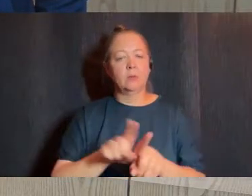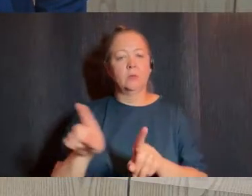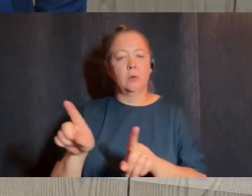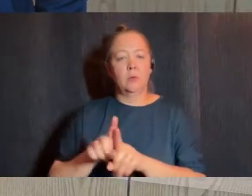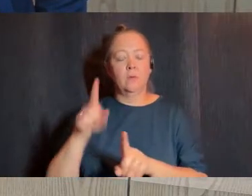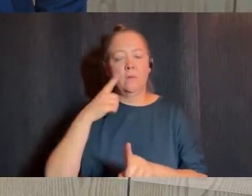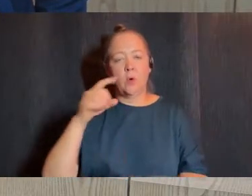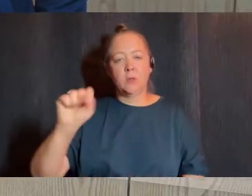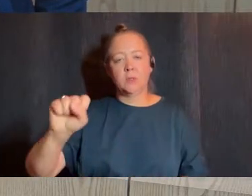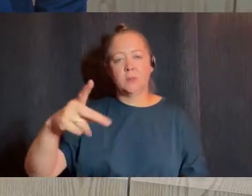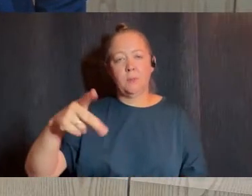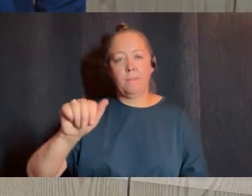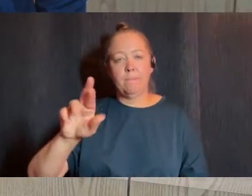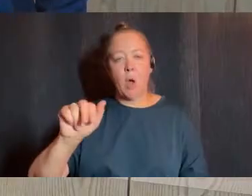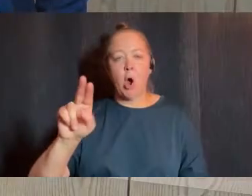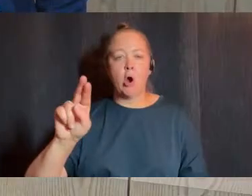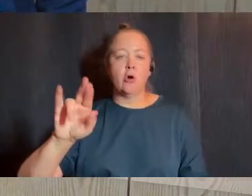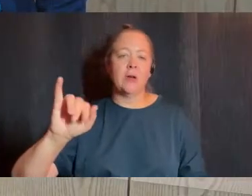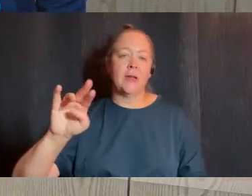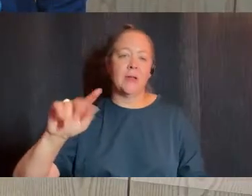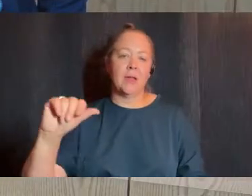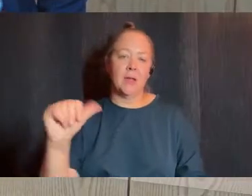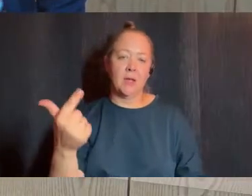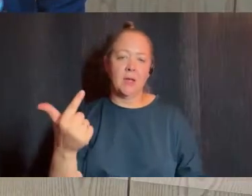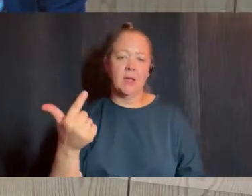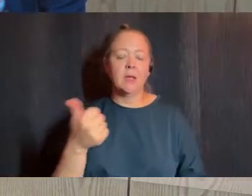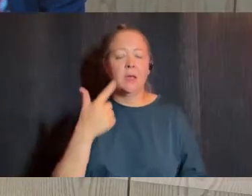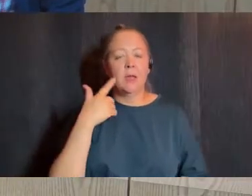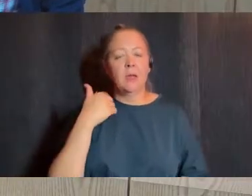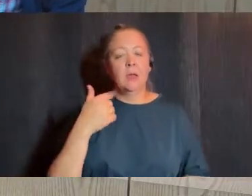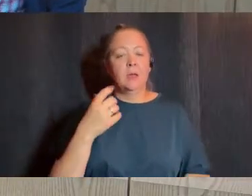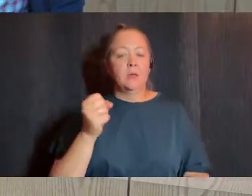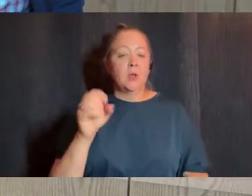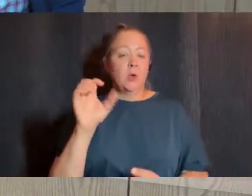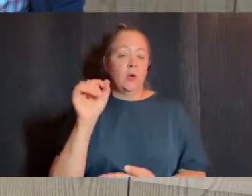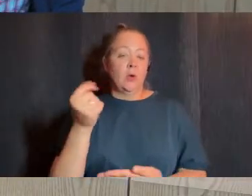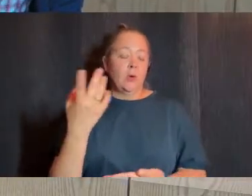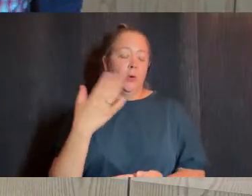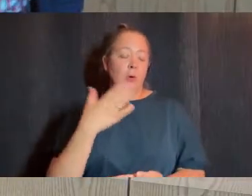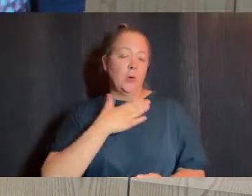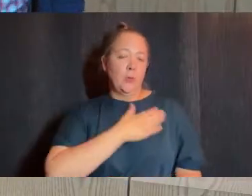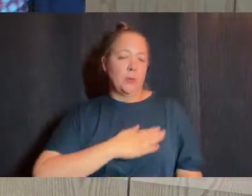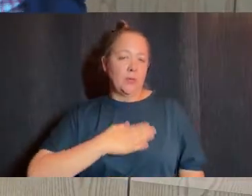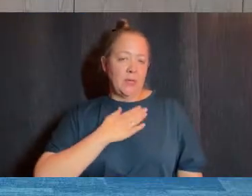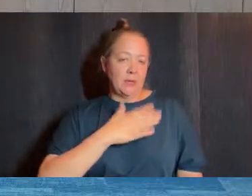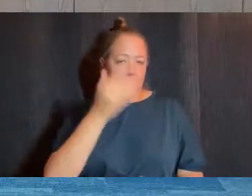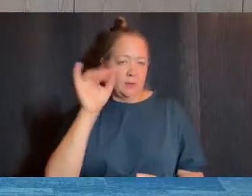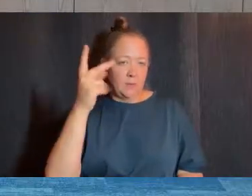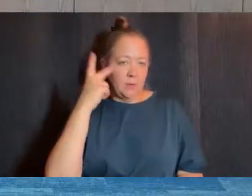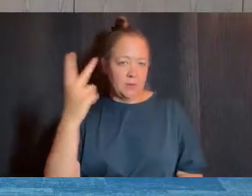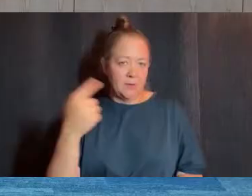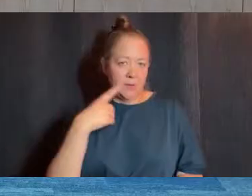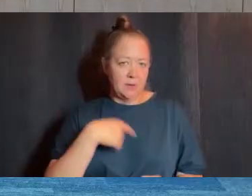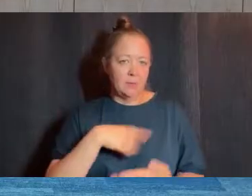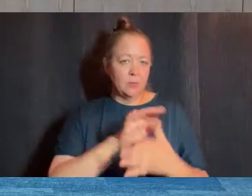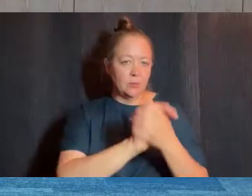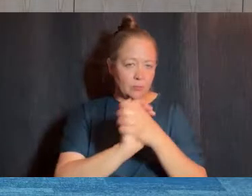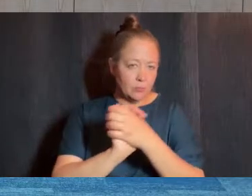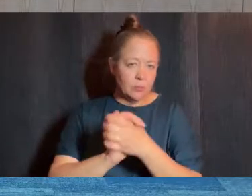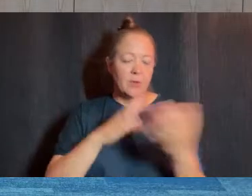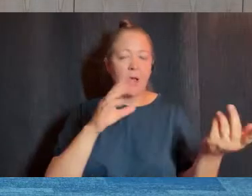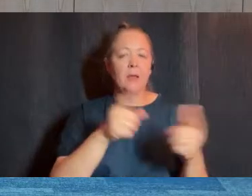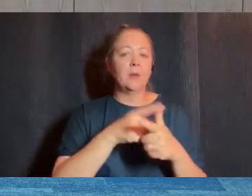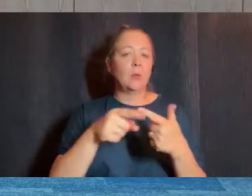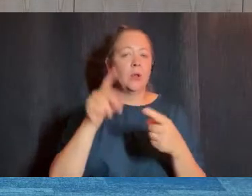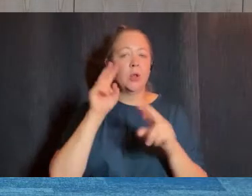So I yield back. And look forward to seeing everyone next week. Please tell all your neighbors and friends. All right. Councilmember